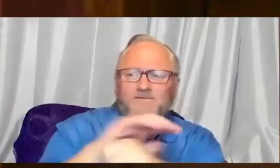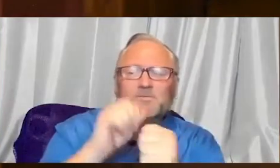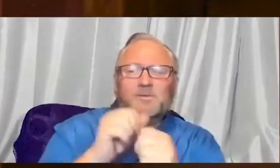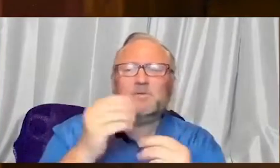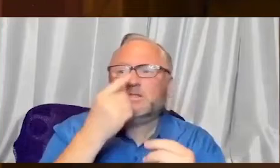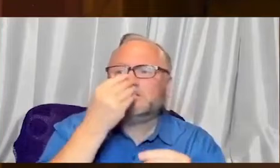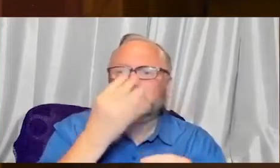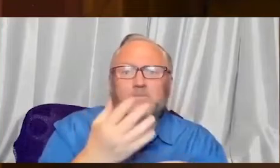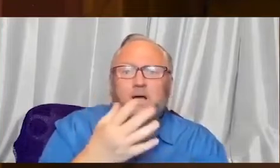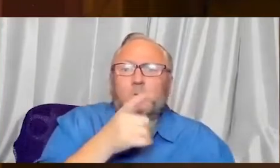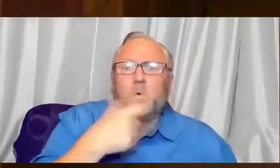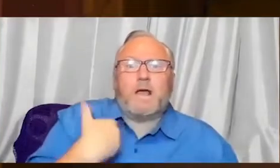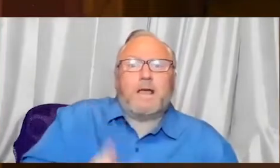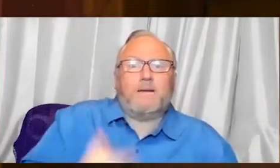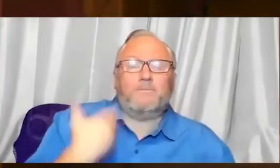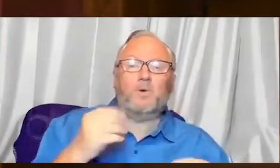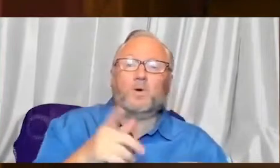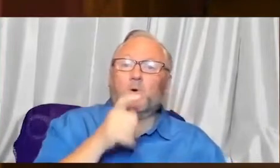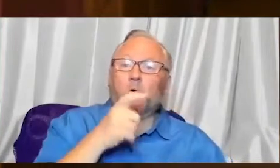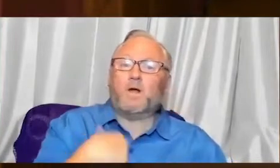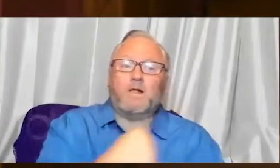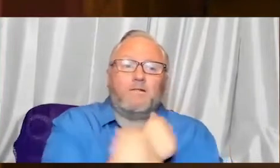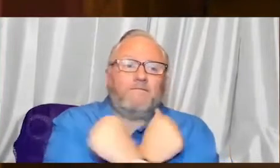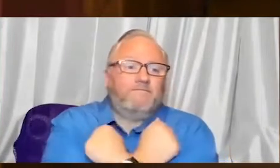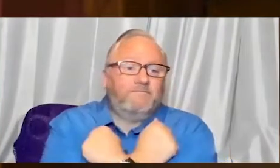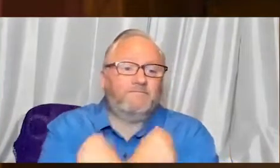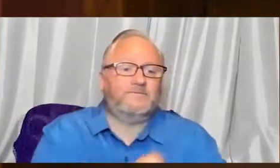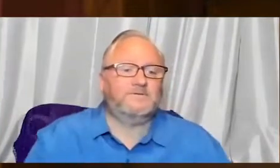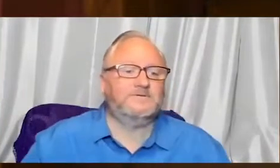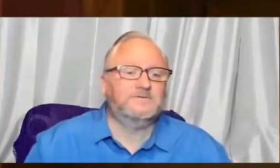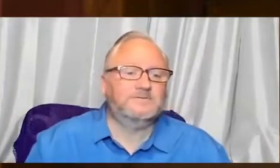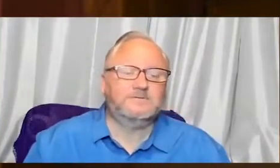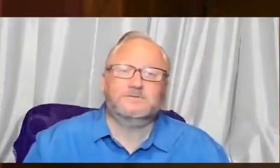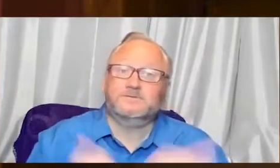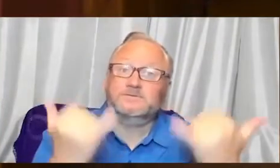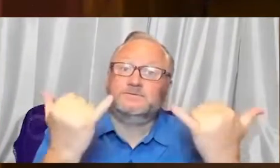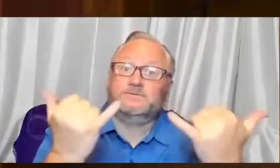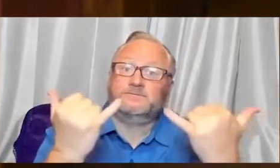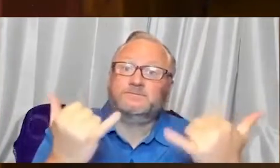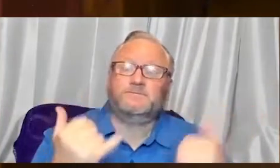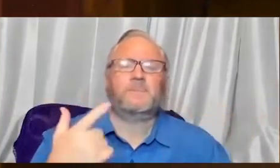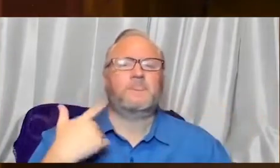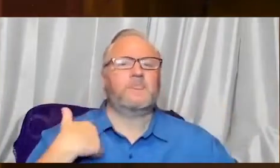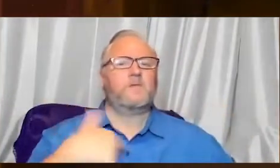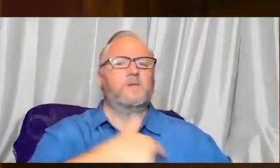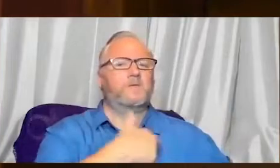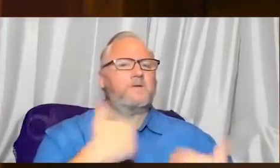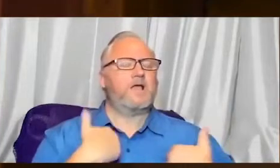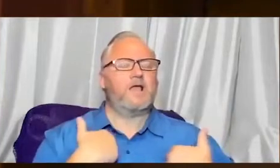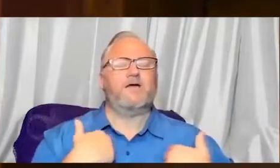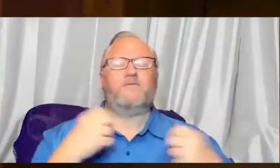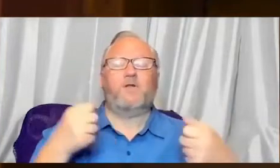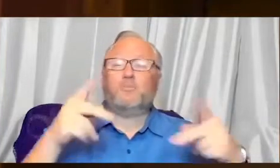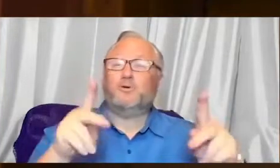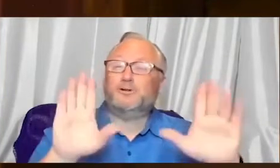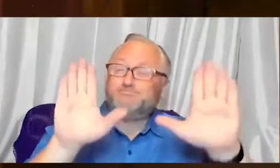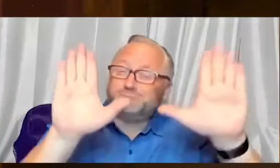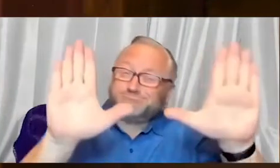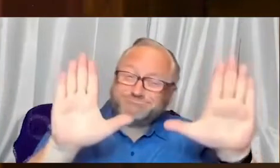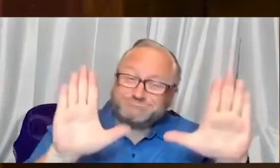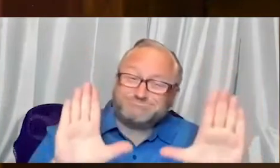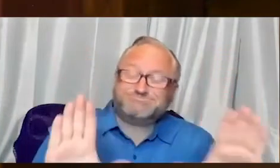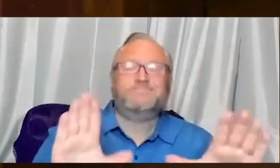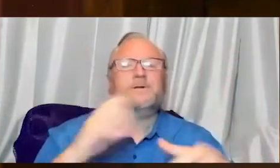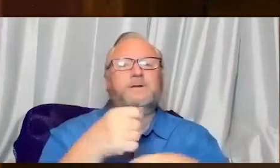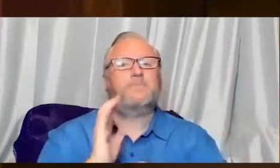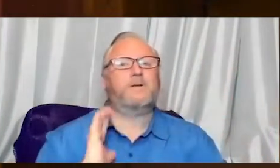was or who I loved. Now, we have a great opportunity to make our